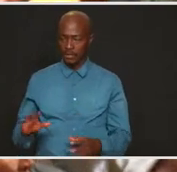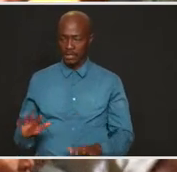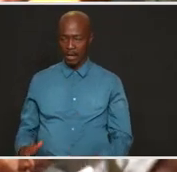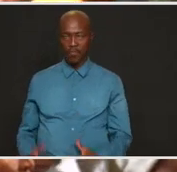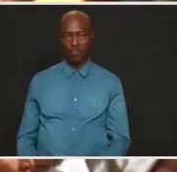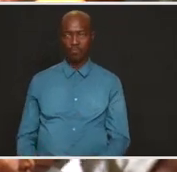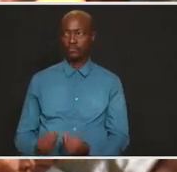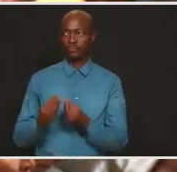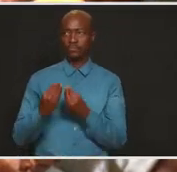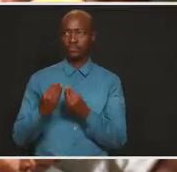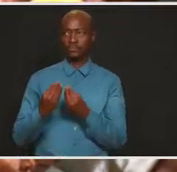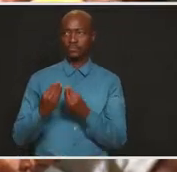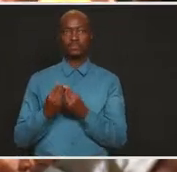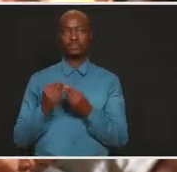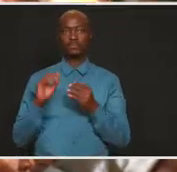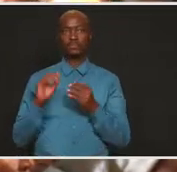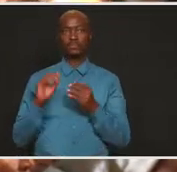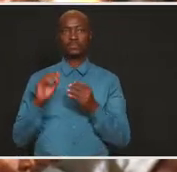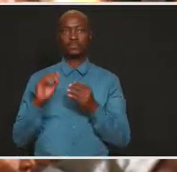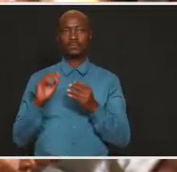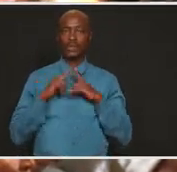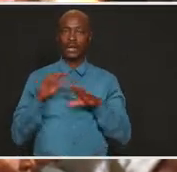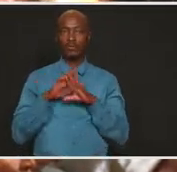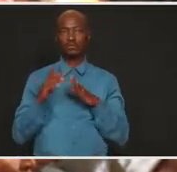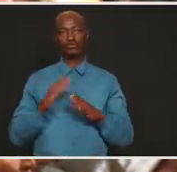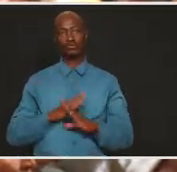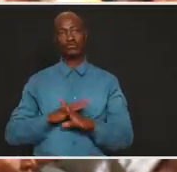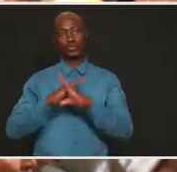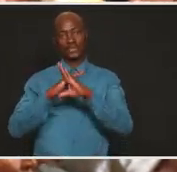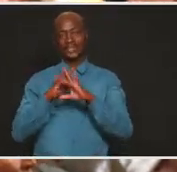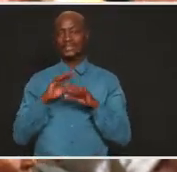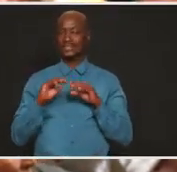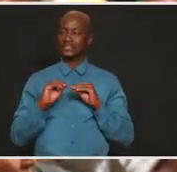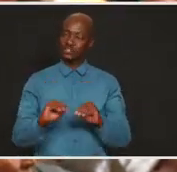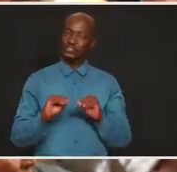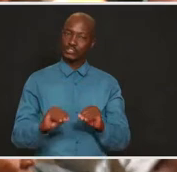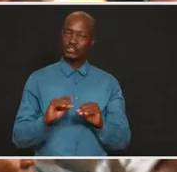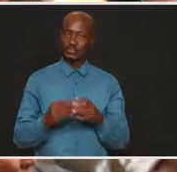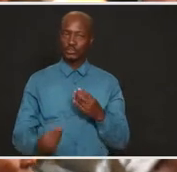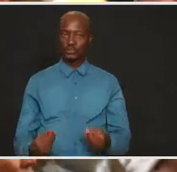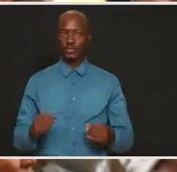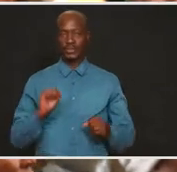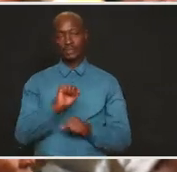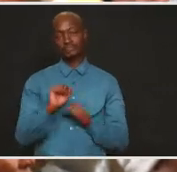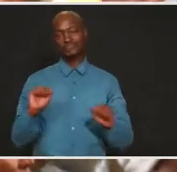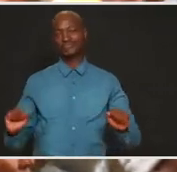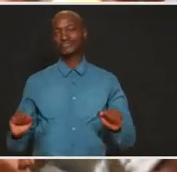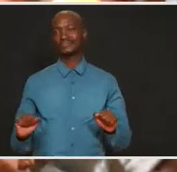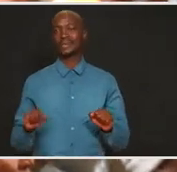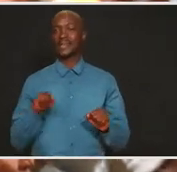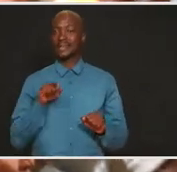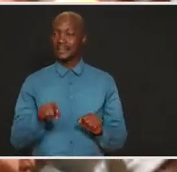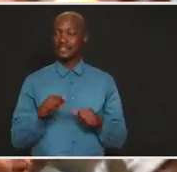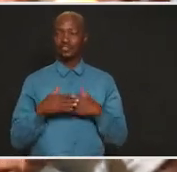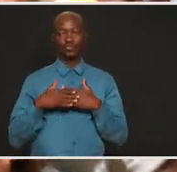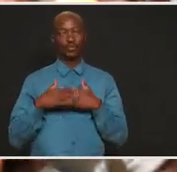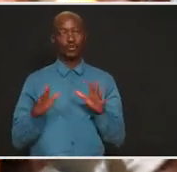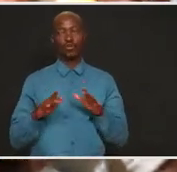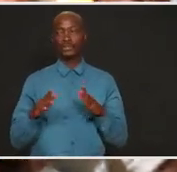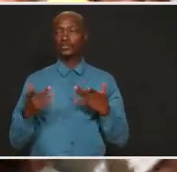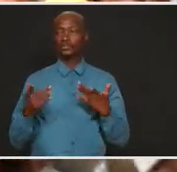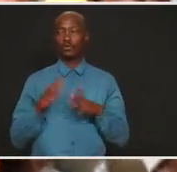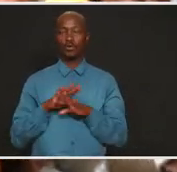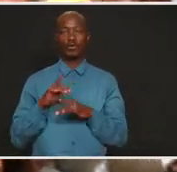when it is when they are to be taught to allow good parents to protect and teach their children anything less than this opens the door to unjust